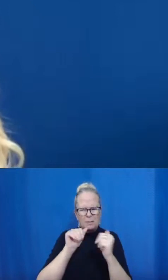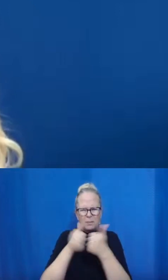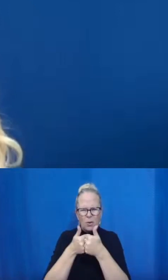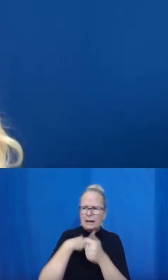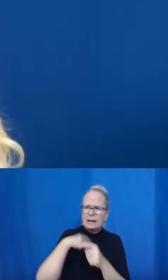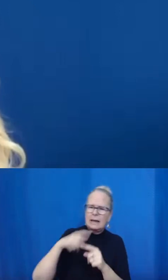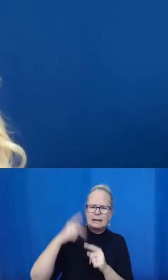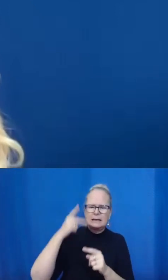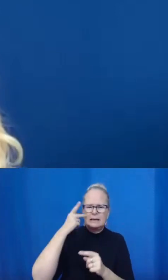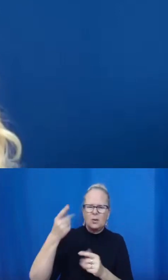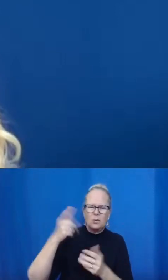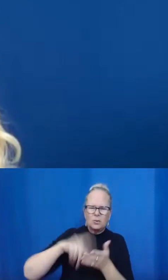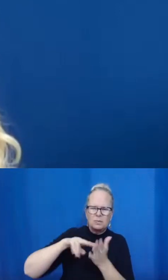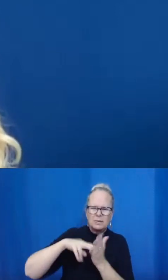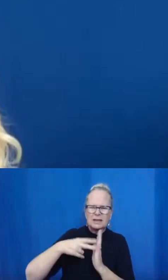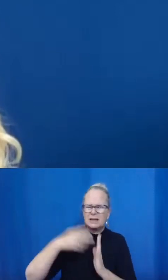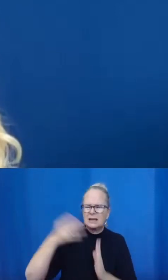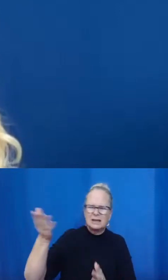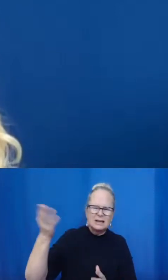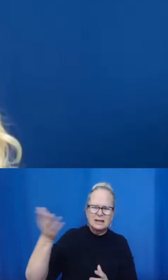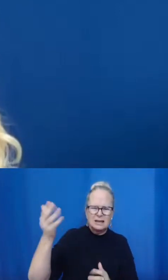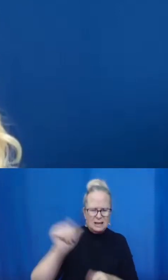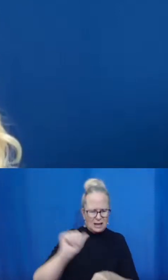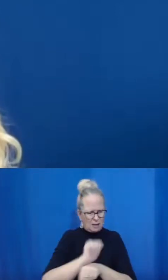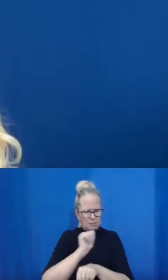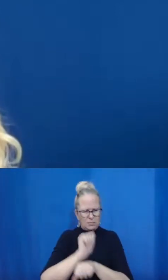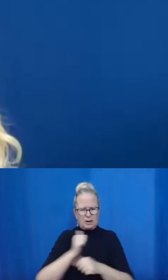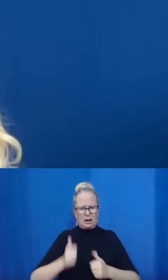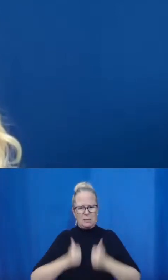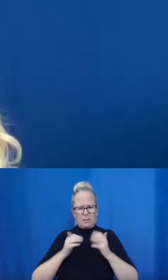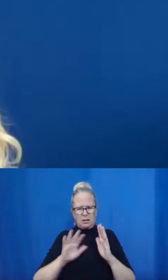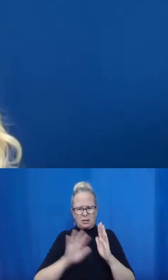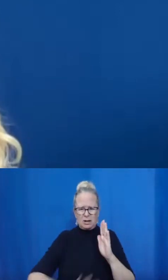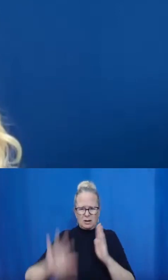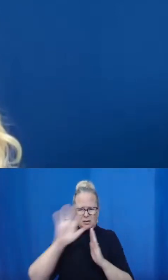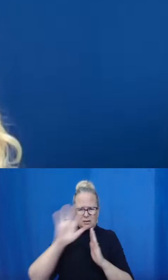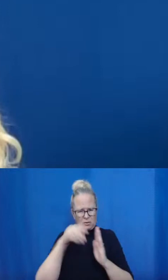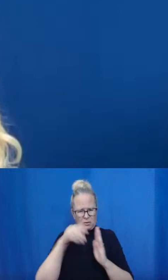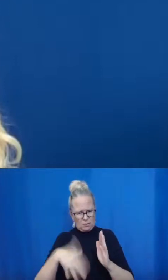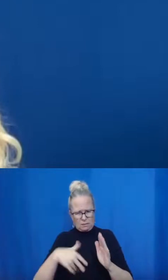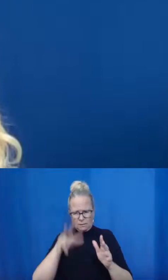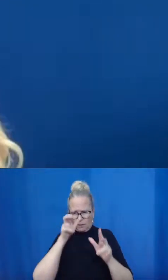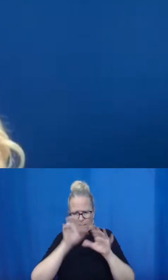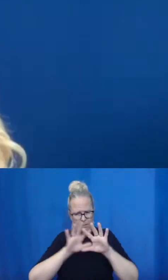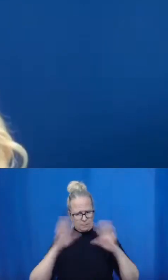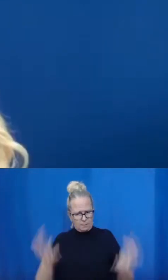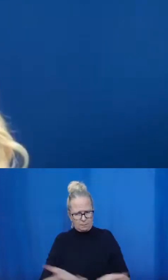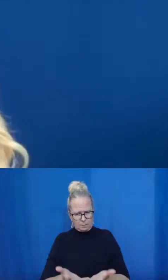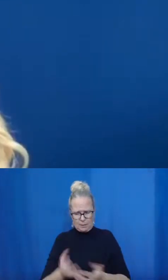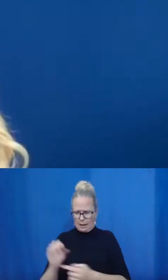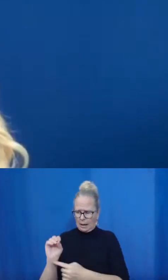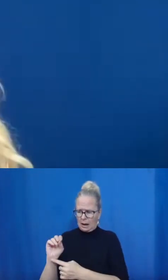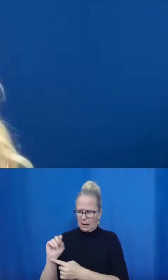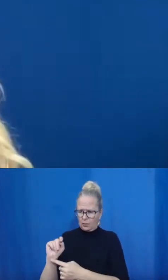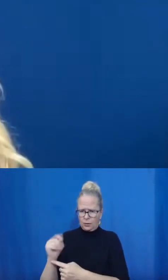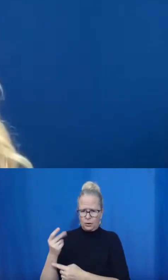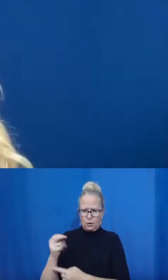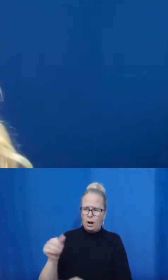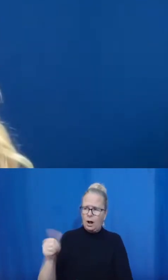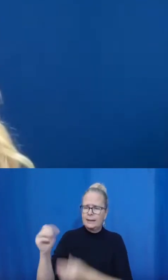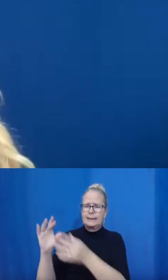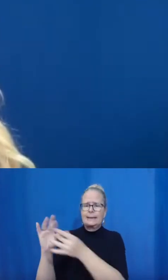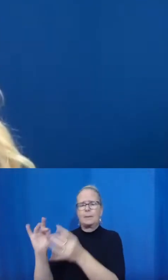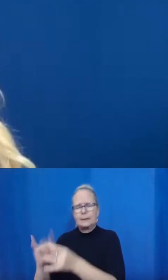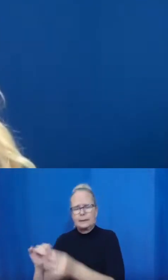been significantly altered by the pandemic. Additionally, these othering statements play into severity